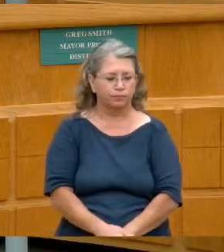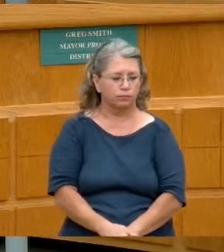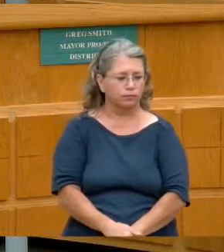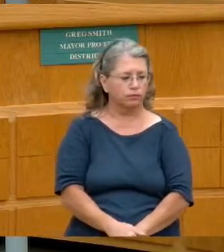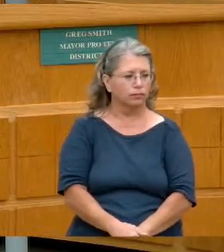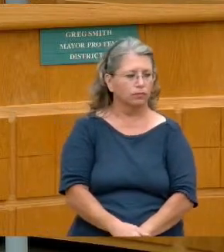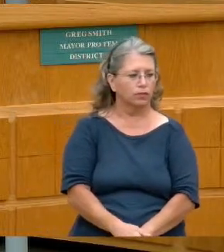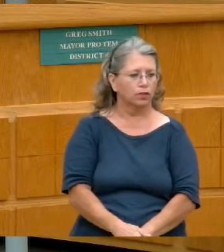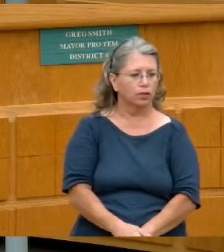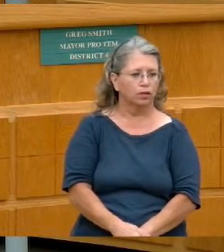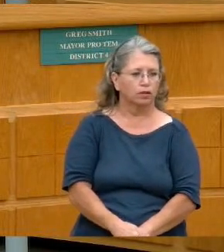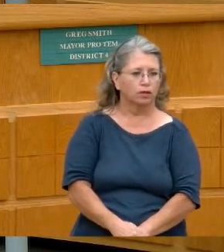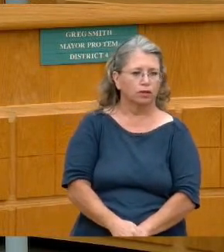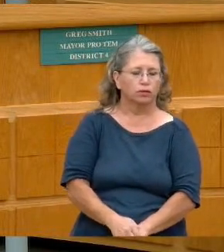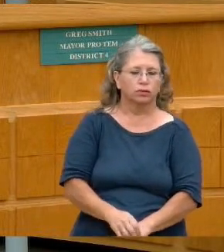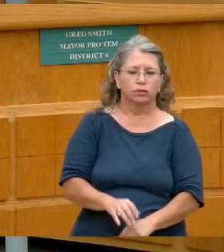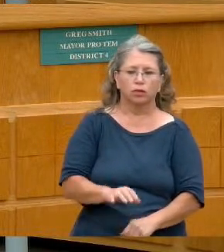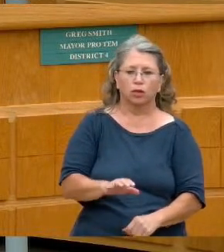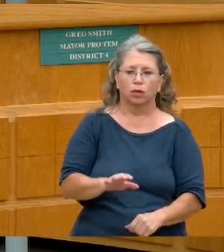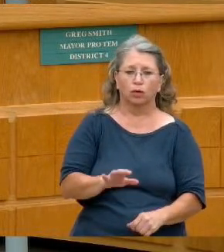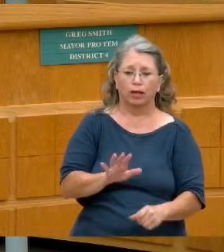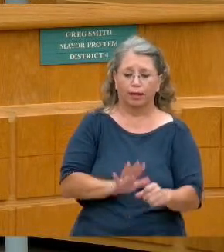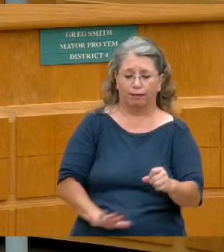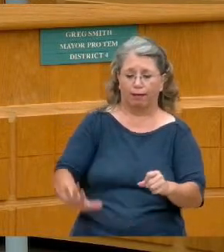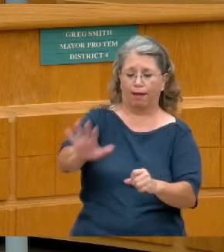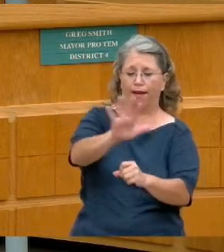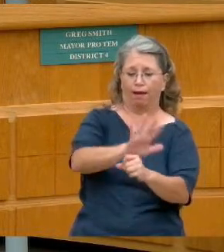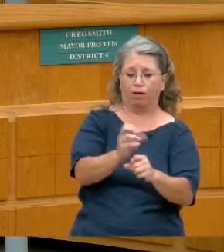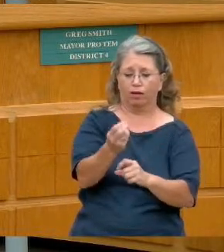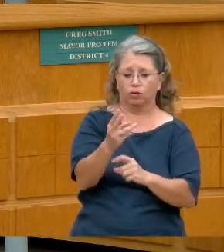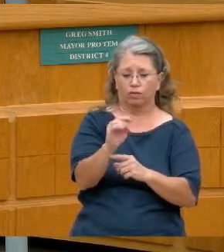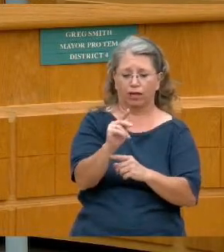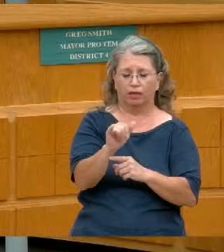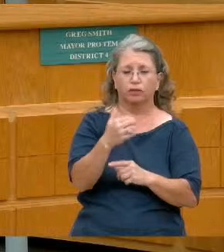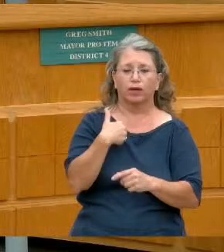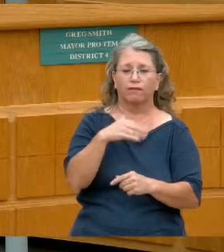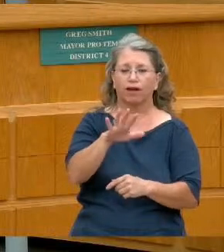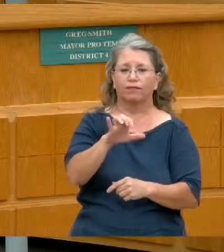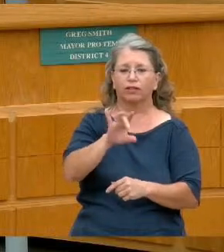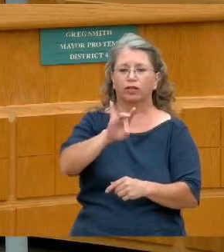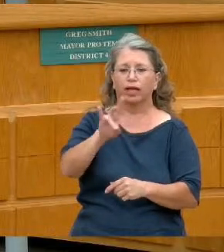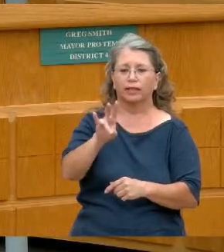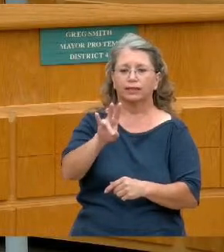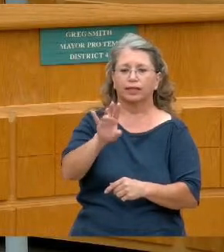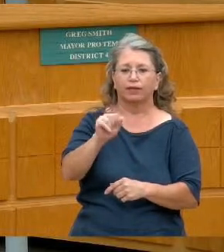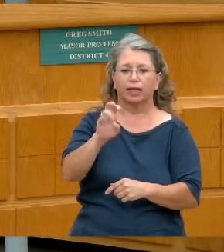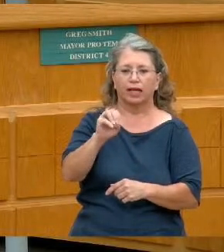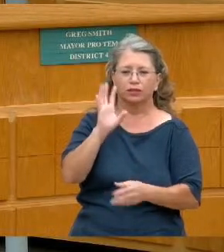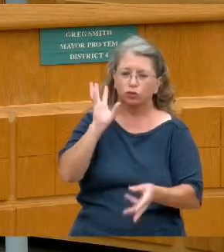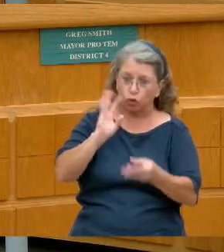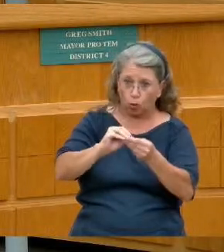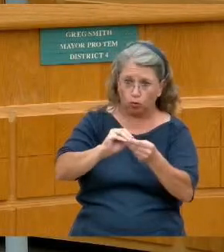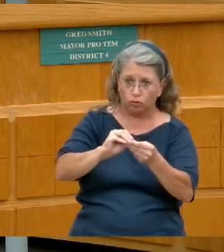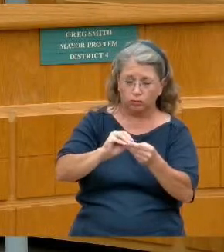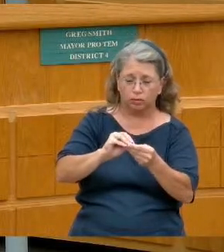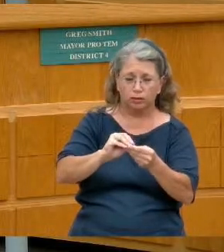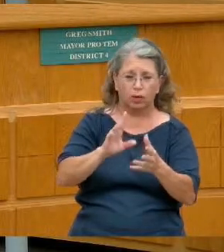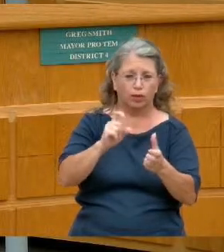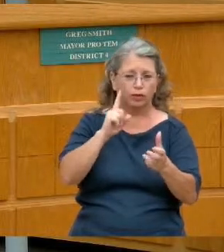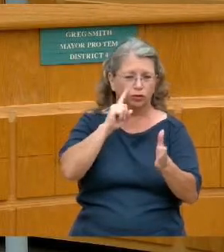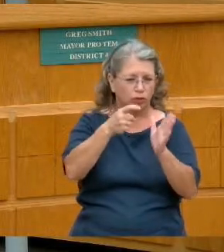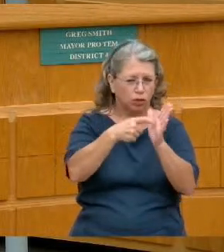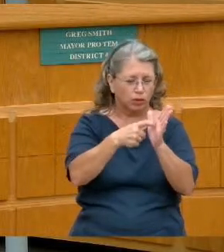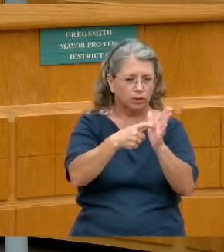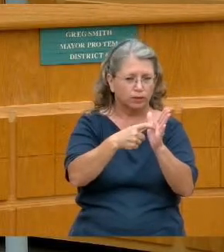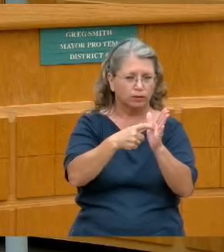So overall in the Coastal Bend area, we've had 587 cases total. What I want you to pay attention to in this top